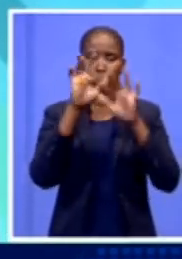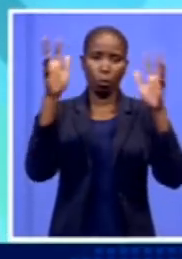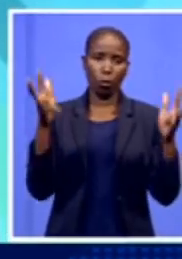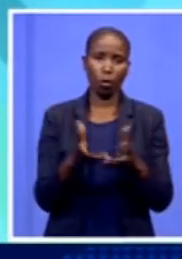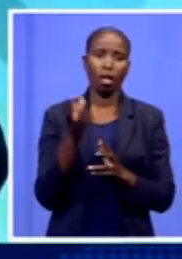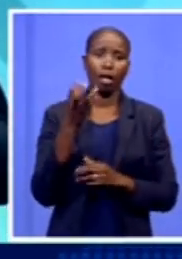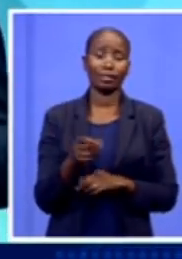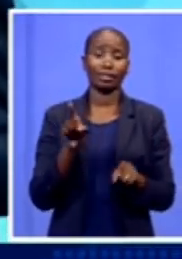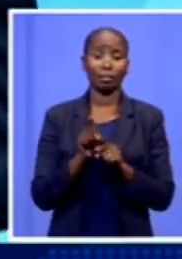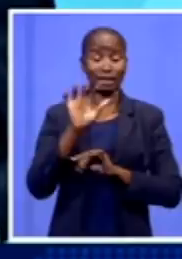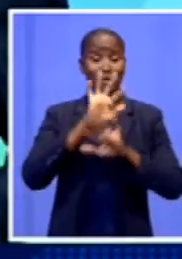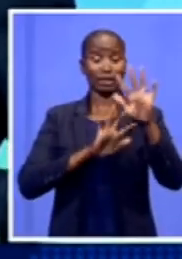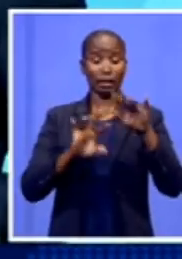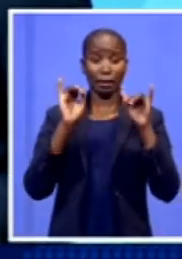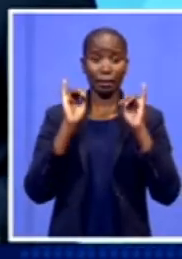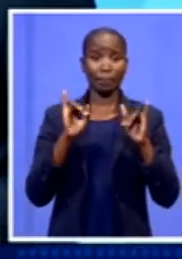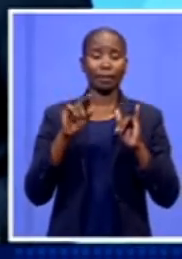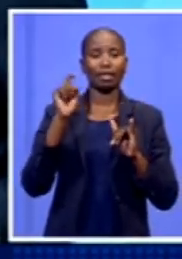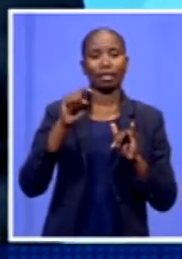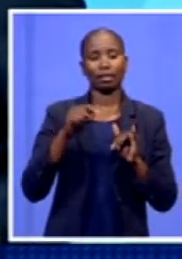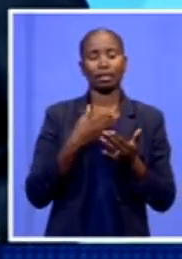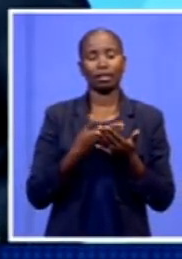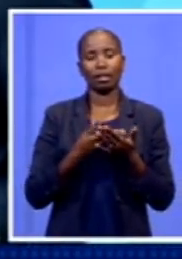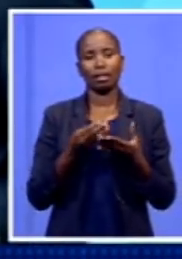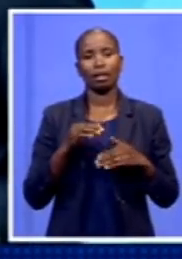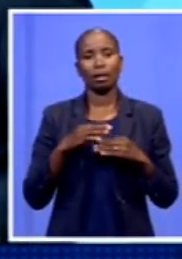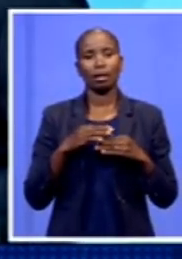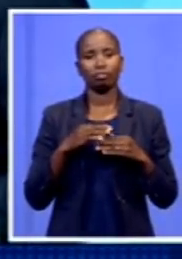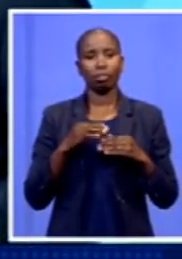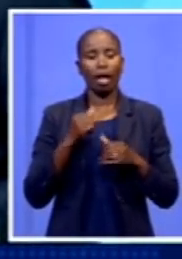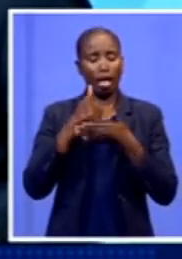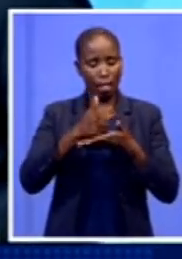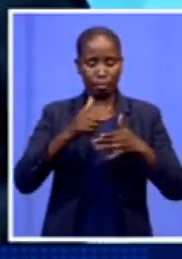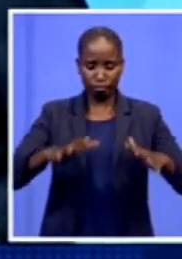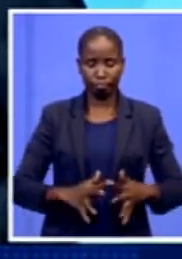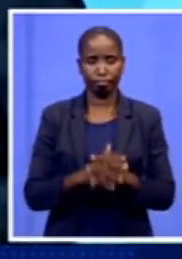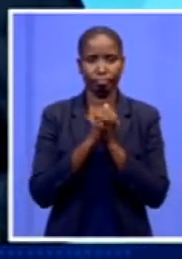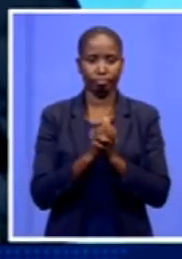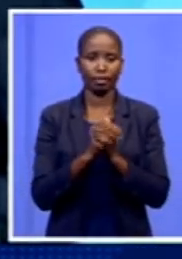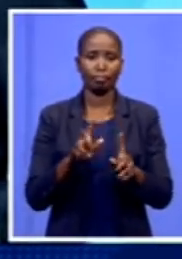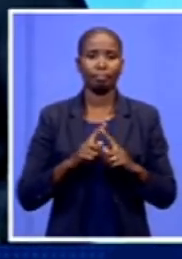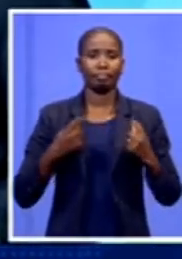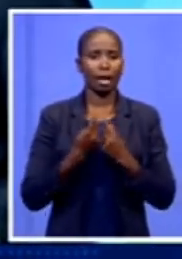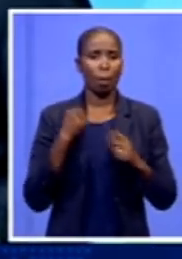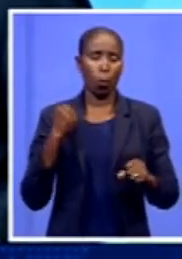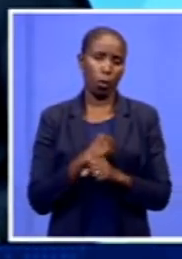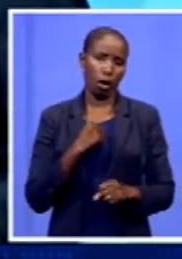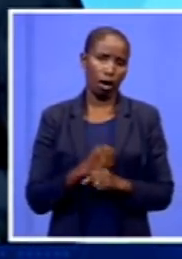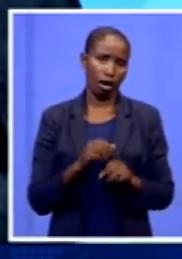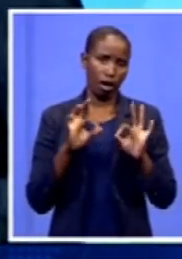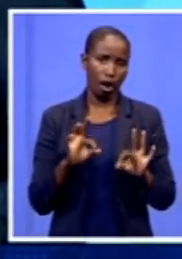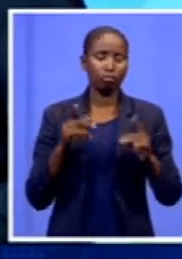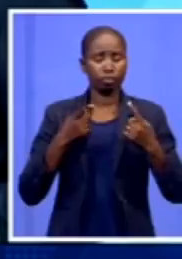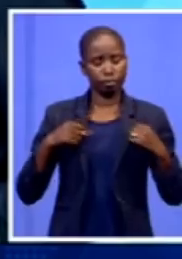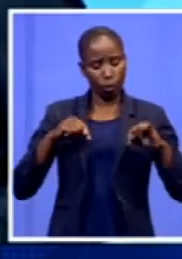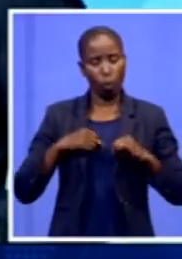leap forward in terms of solidarity and teamwork, and we were very happy to be able to contribute to something